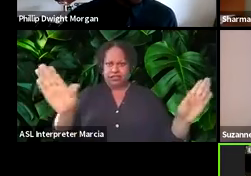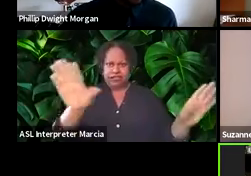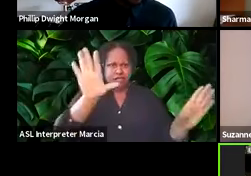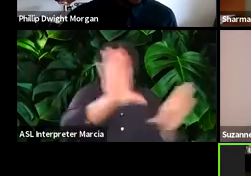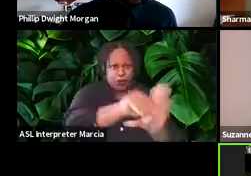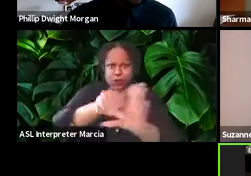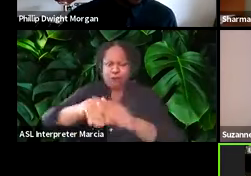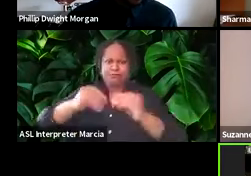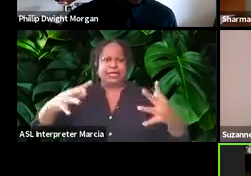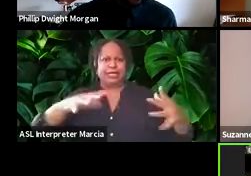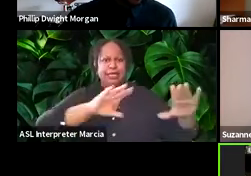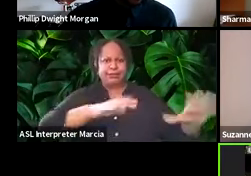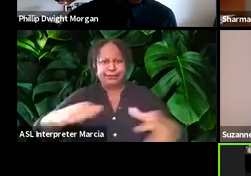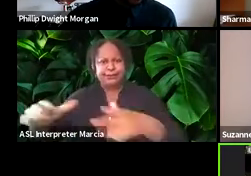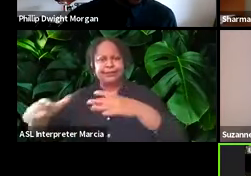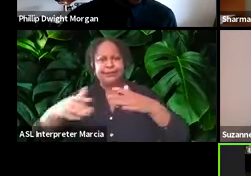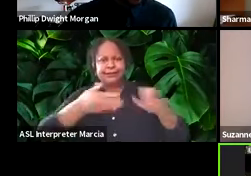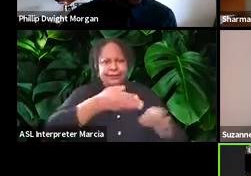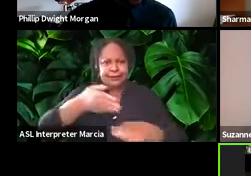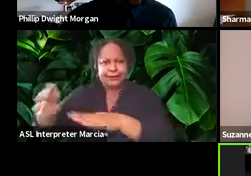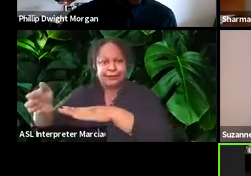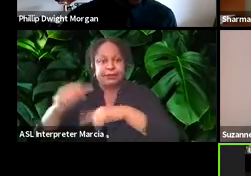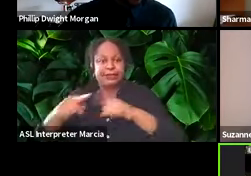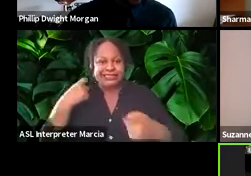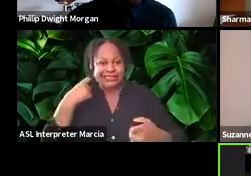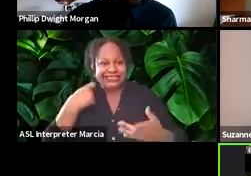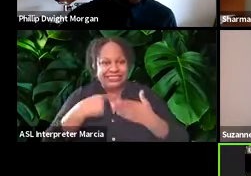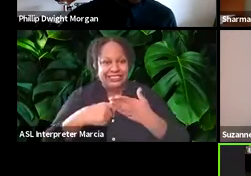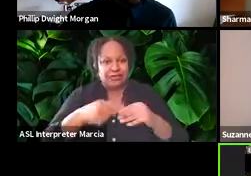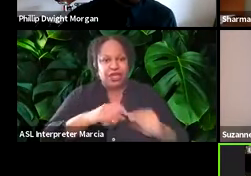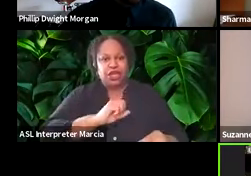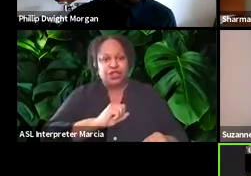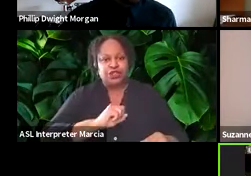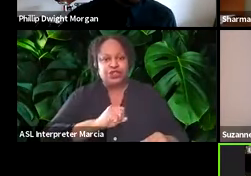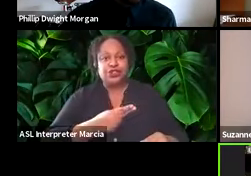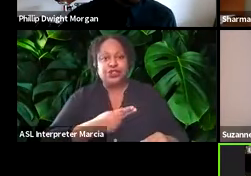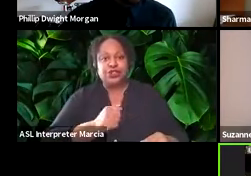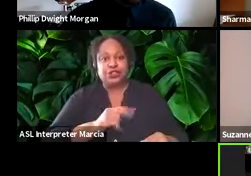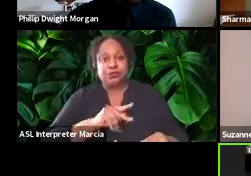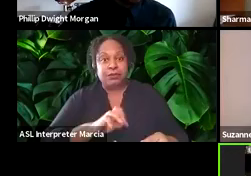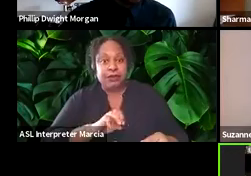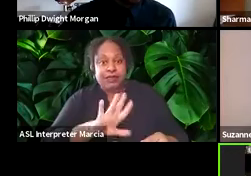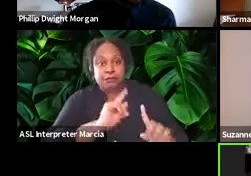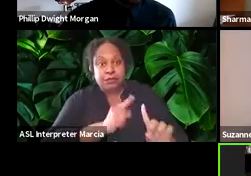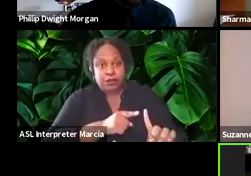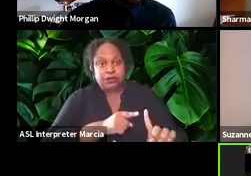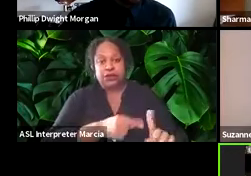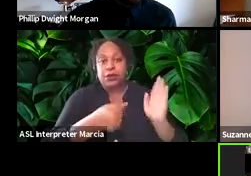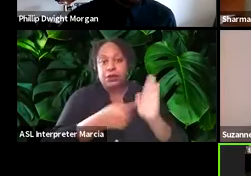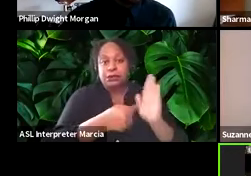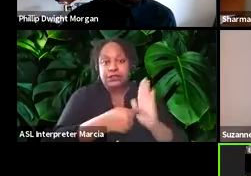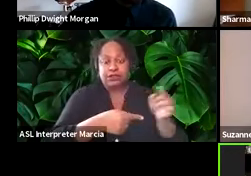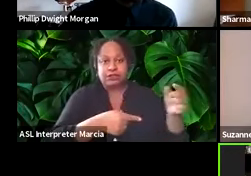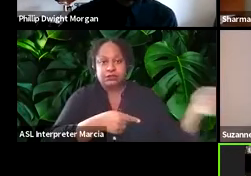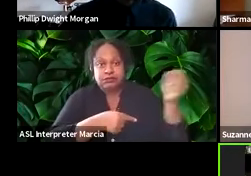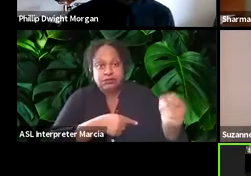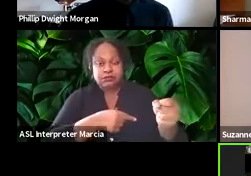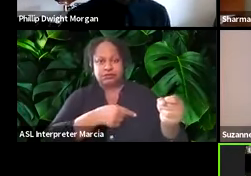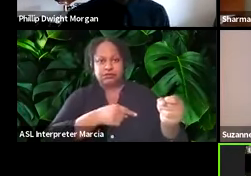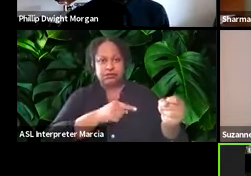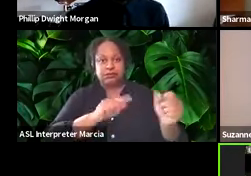But I think, to Sharmarke's point about the representation and the lived experiences